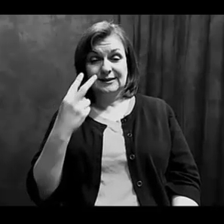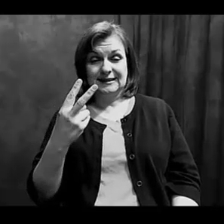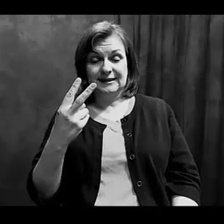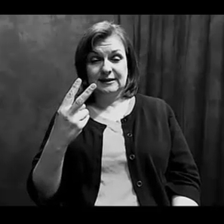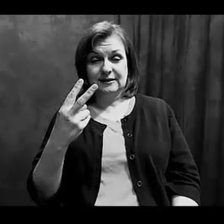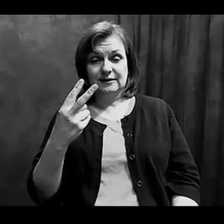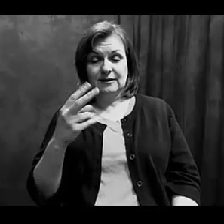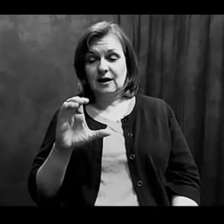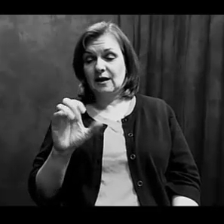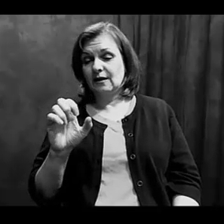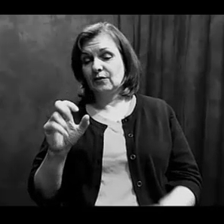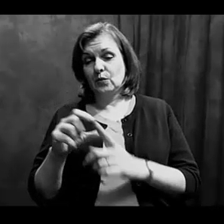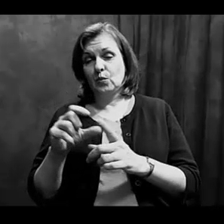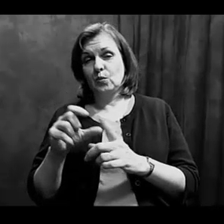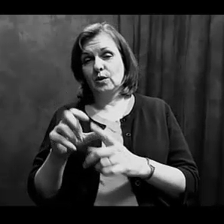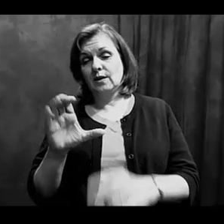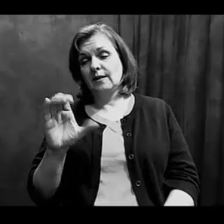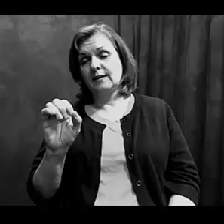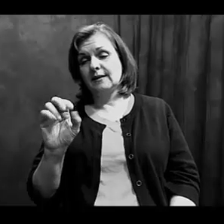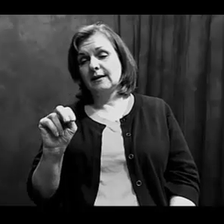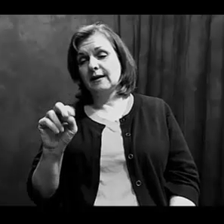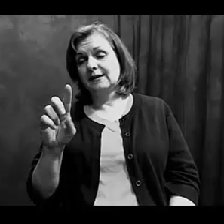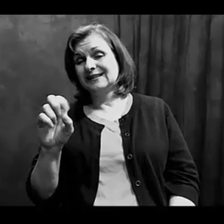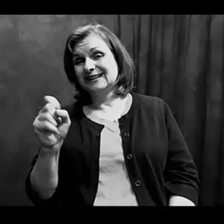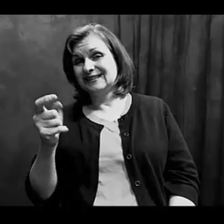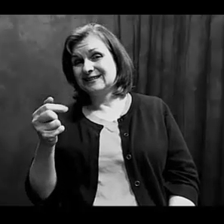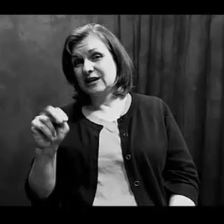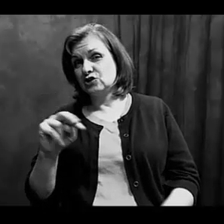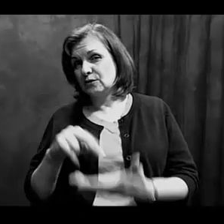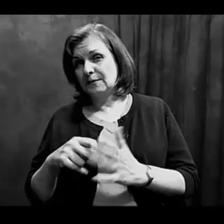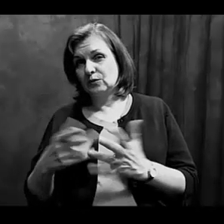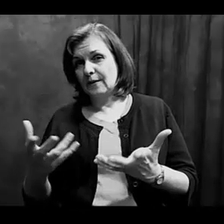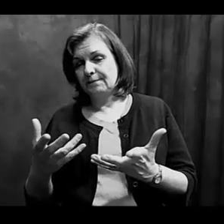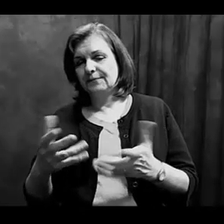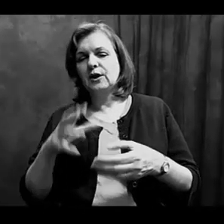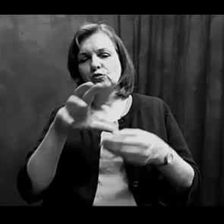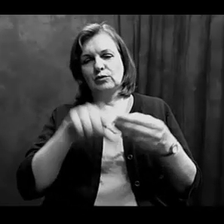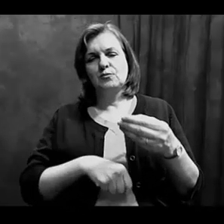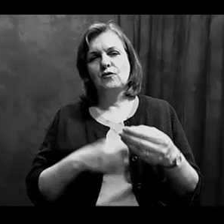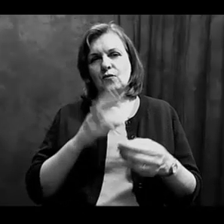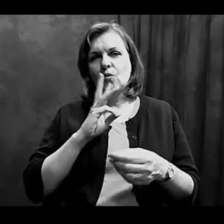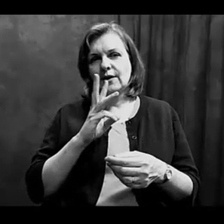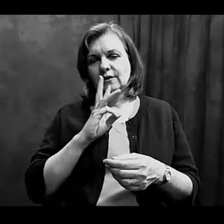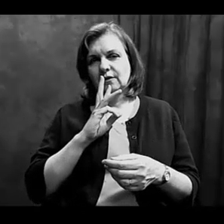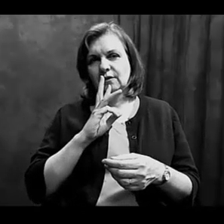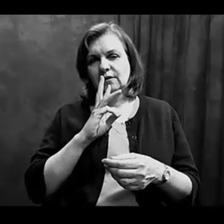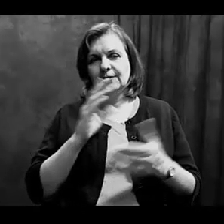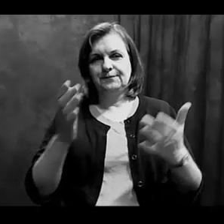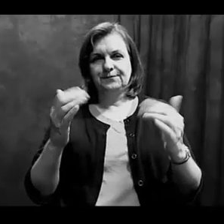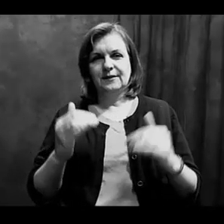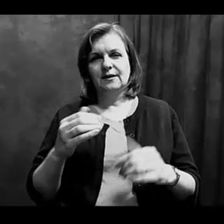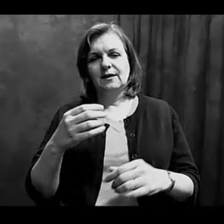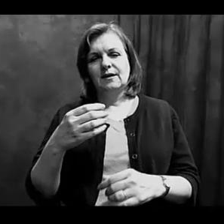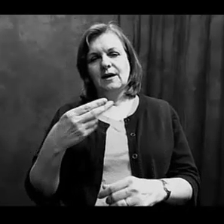textbooks. So if you see condensation reaction, it's the same thing. You're removing